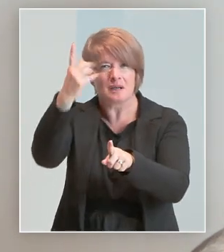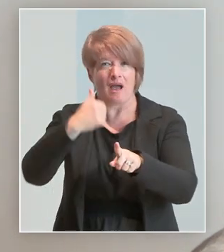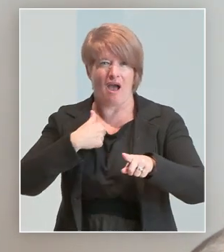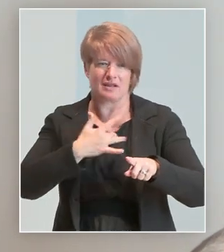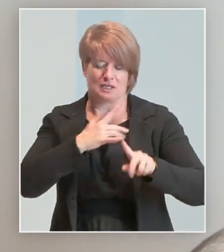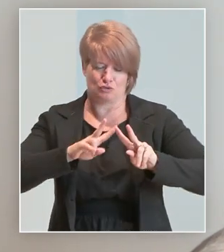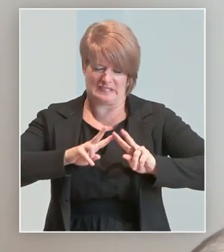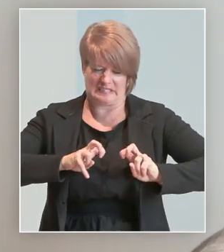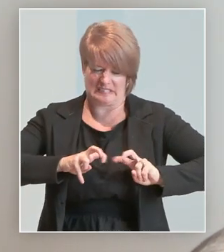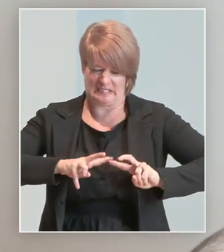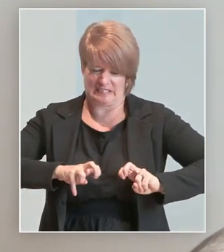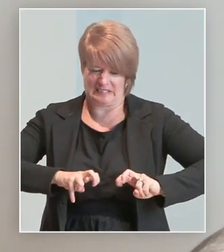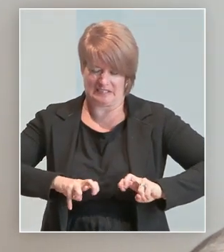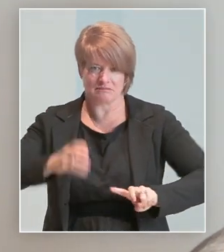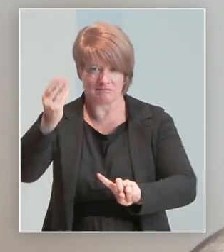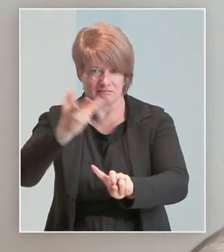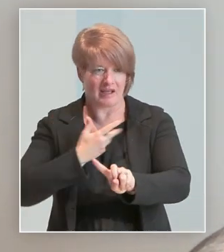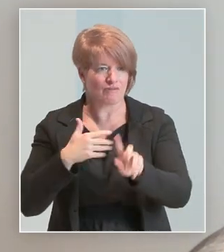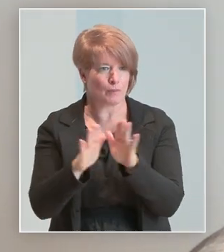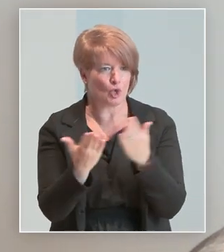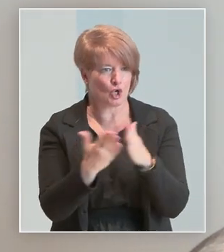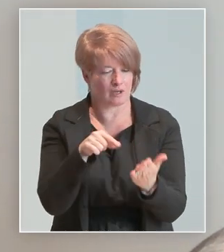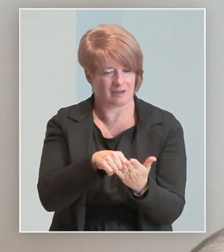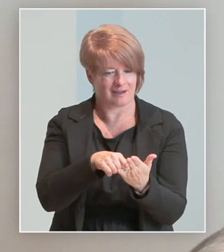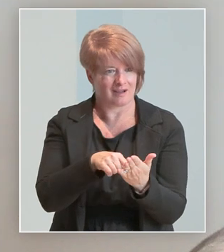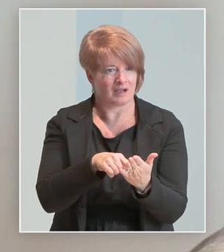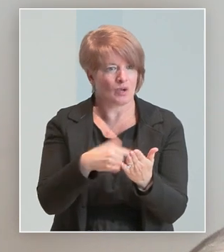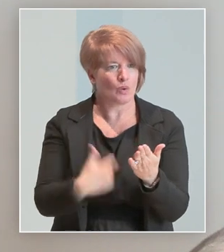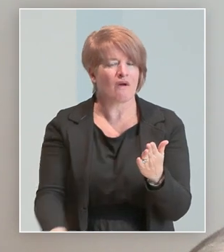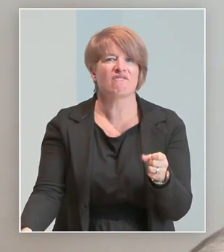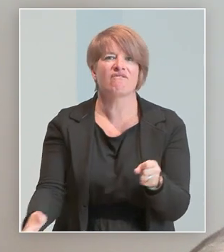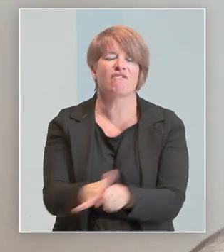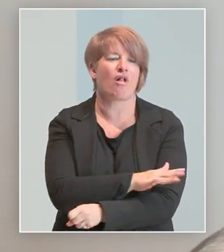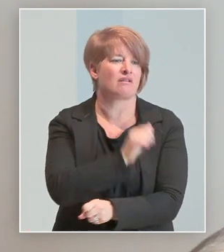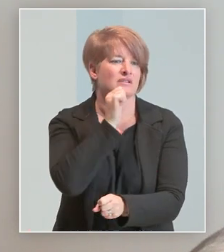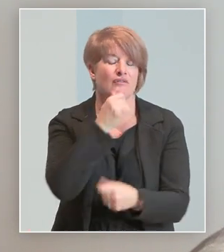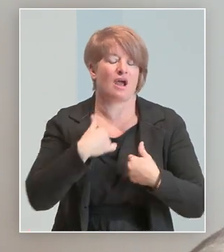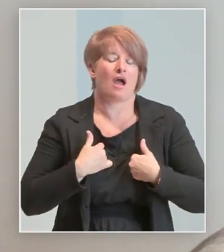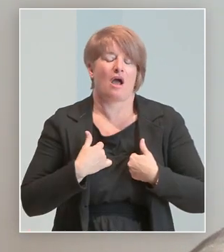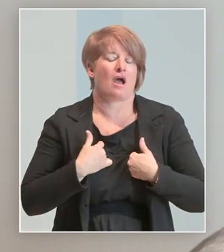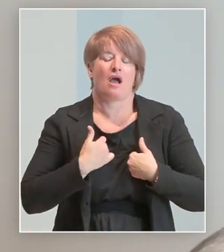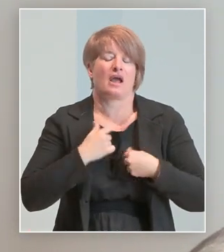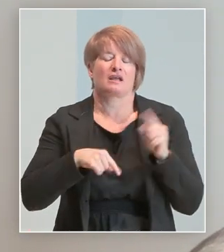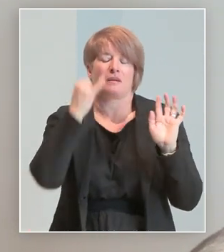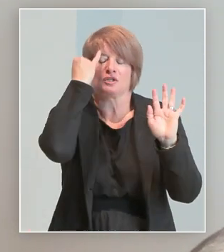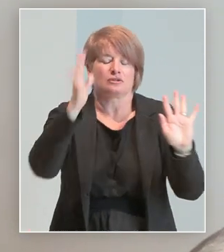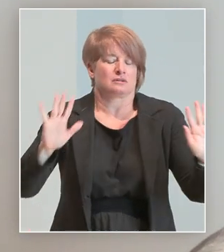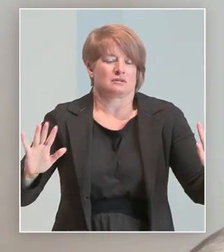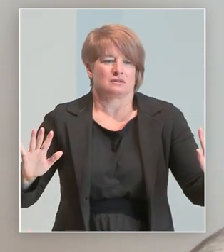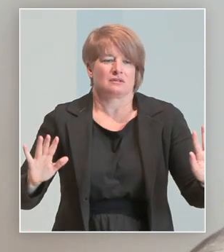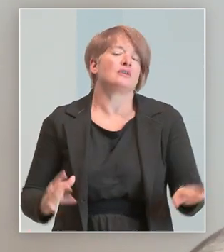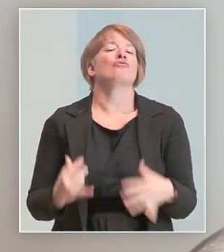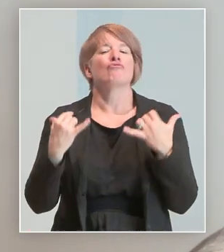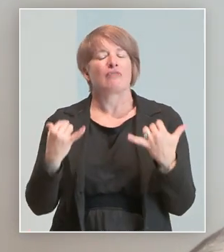surface will tell me about a book that exists filled with the universe of suffering that I can't imagine. Right now, I